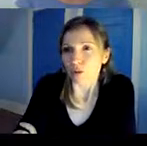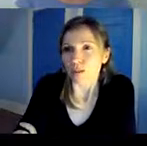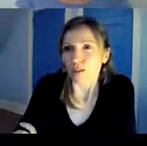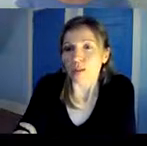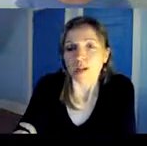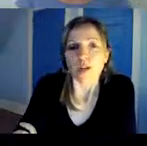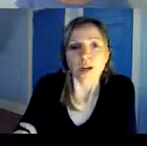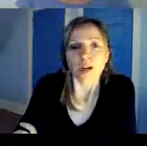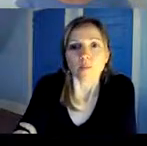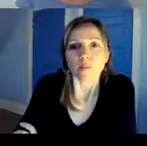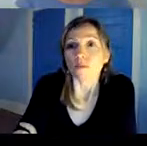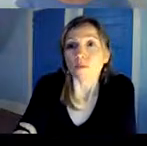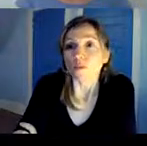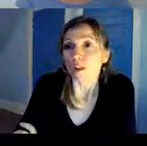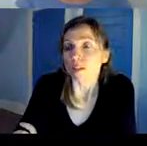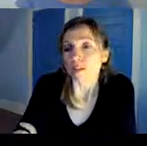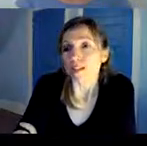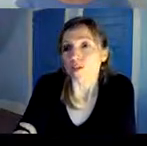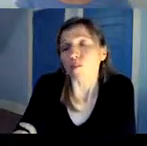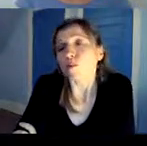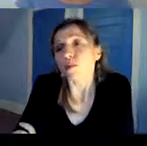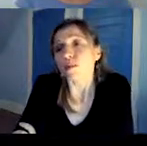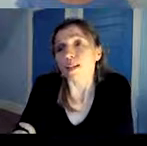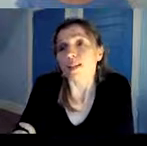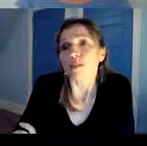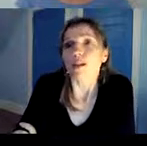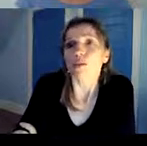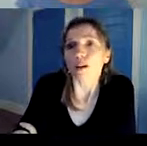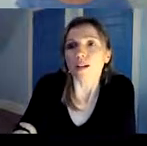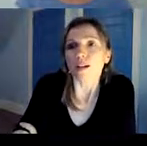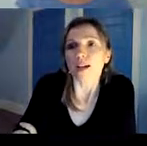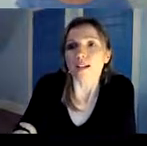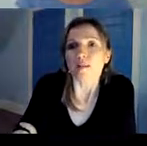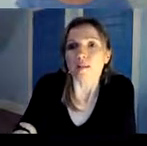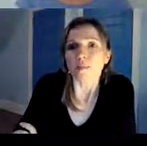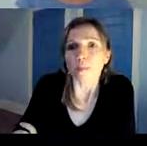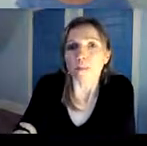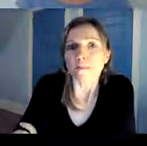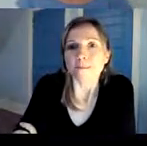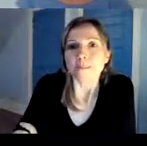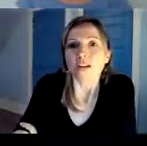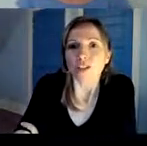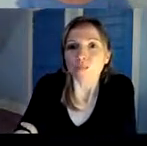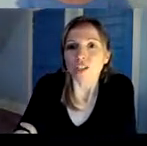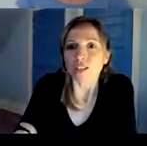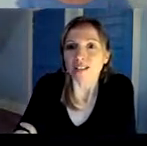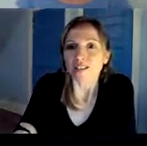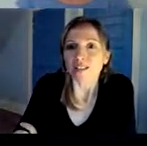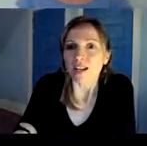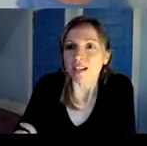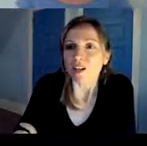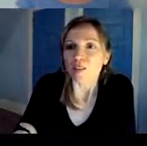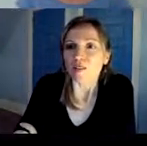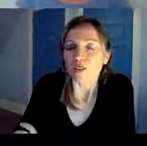other resources for all of the invasives or most of the invasives that you find in Canada. I'll just mention that